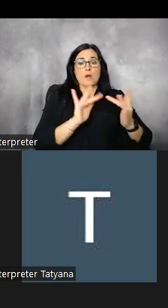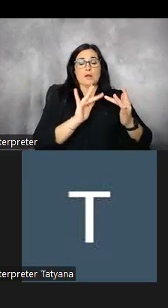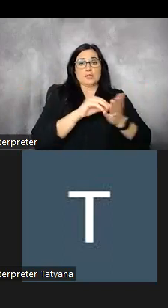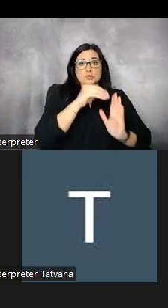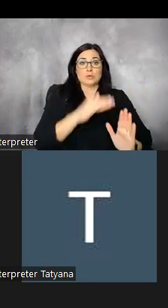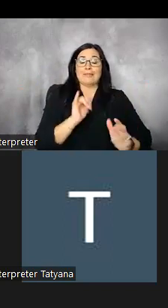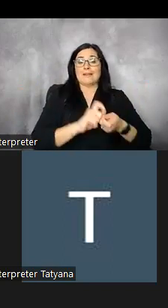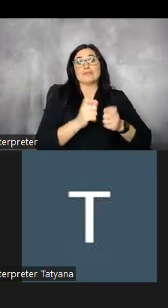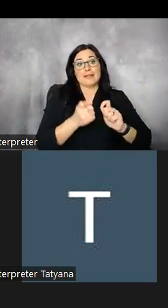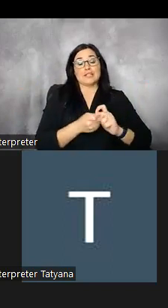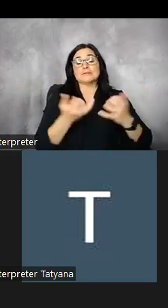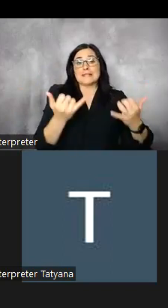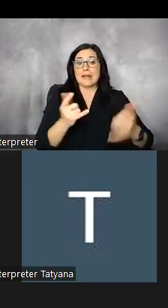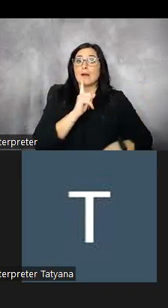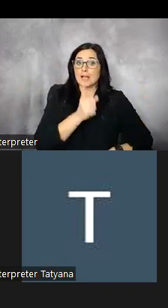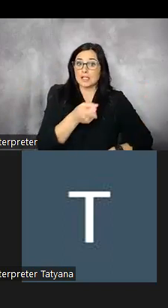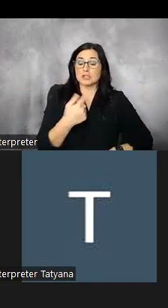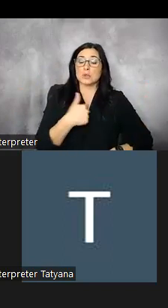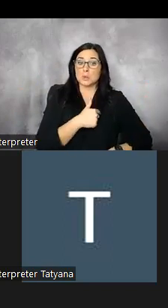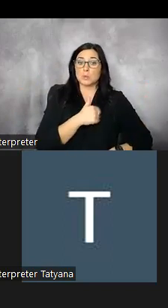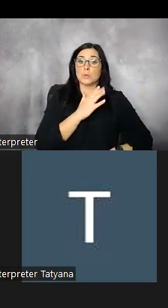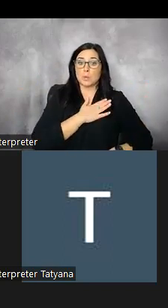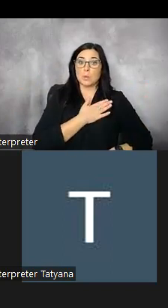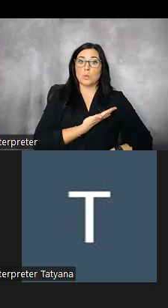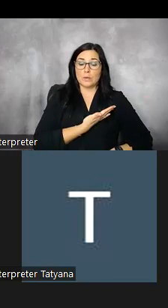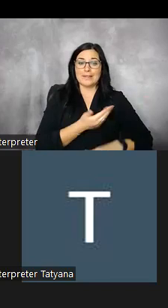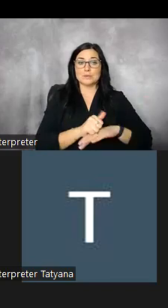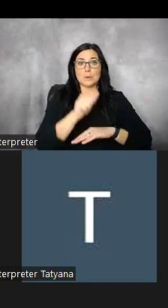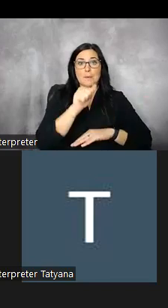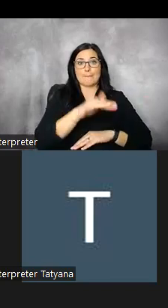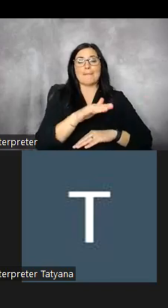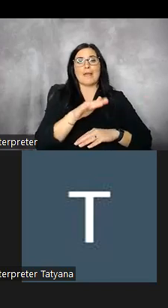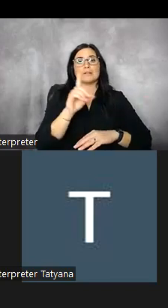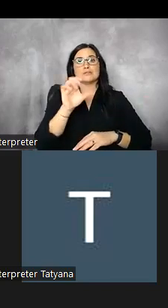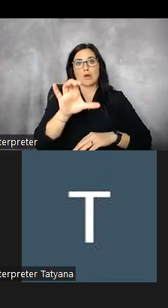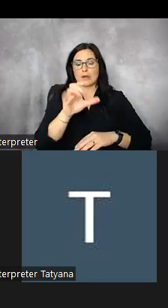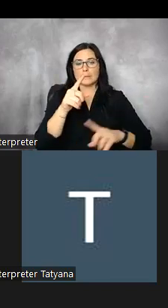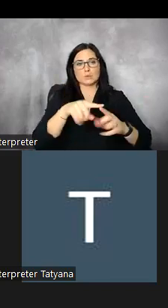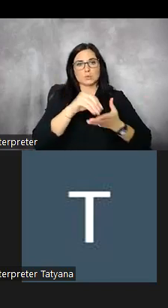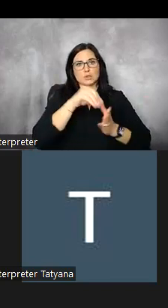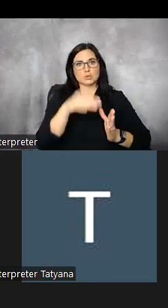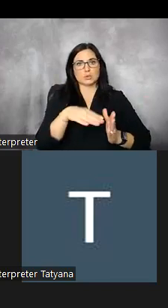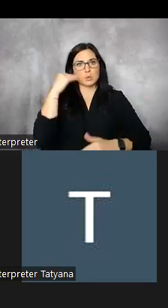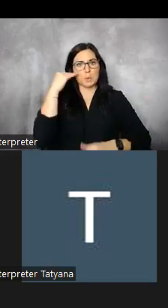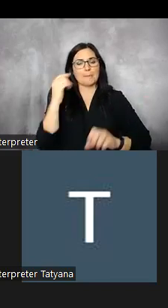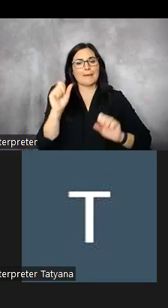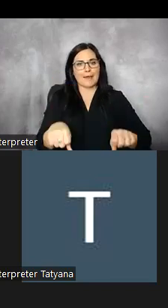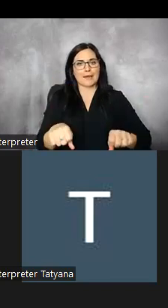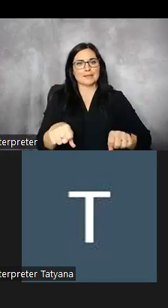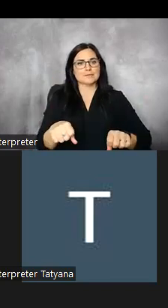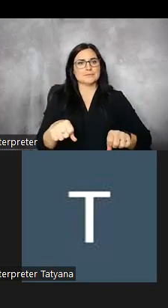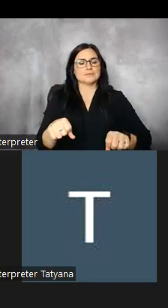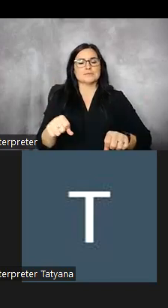actually changed. We now actually will mail physical documents directly to students' homes because there's just too many